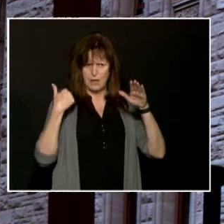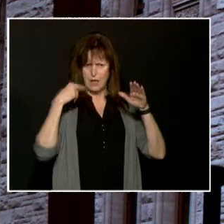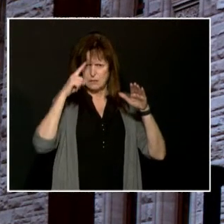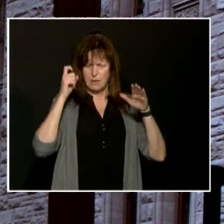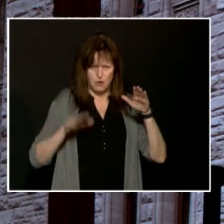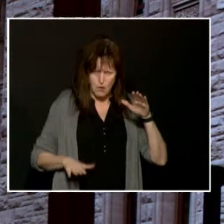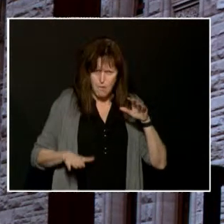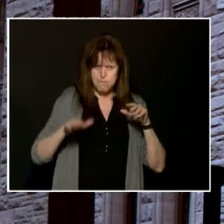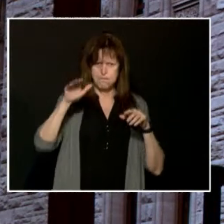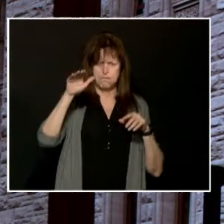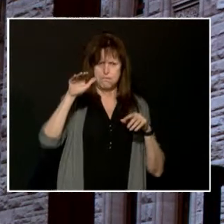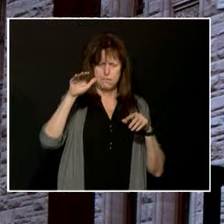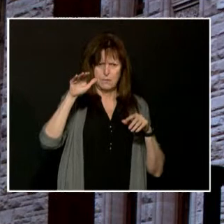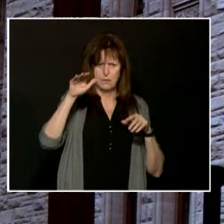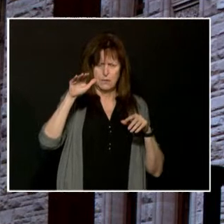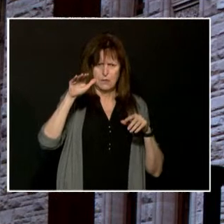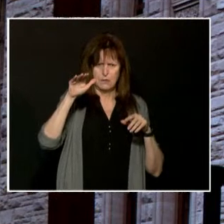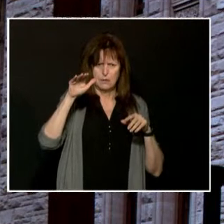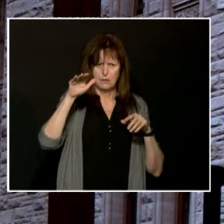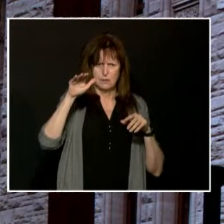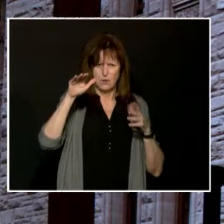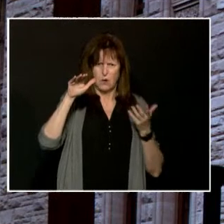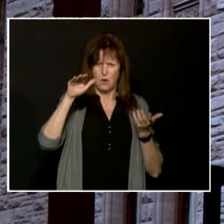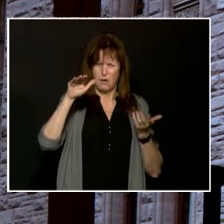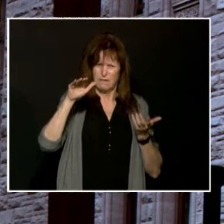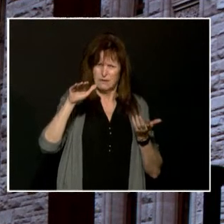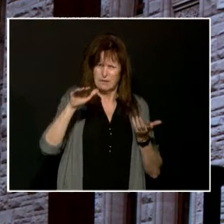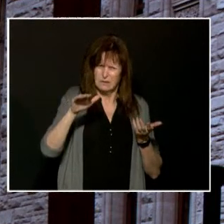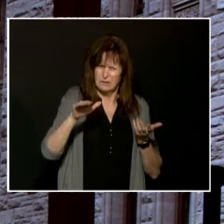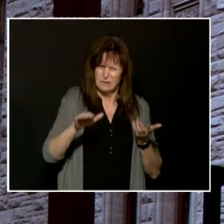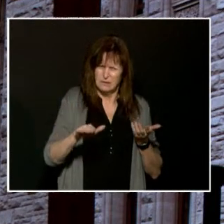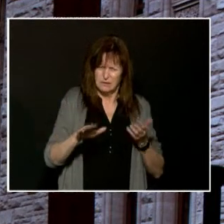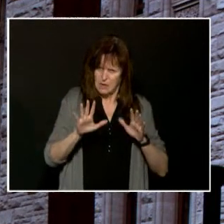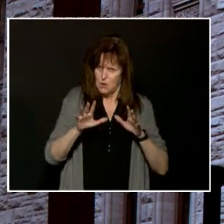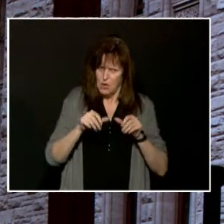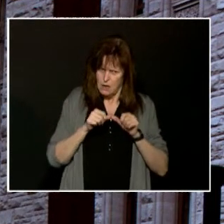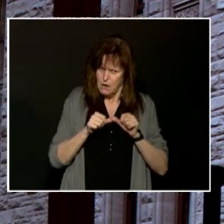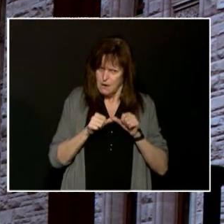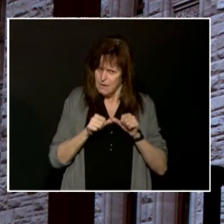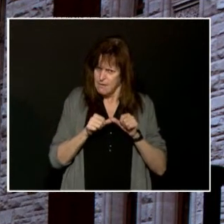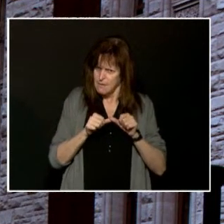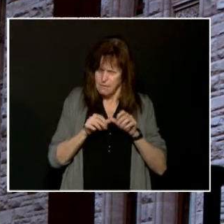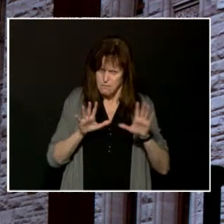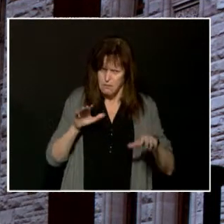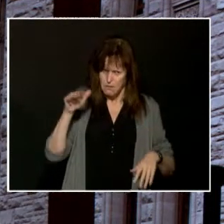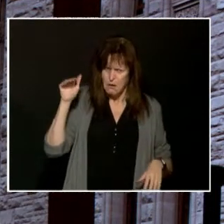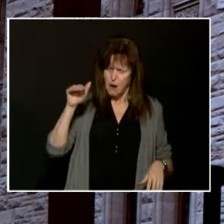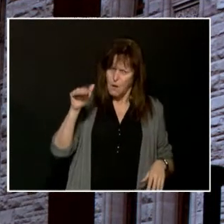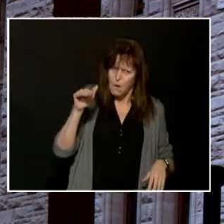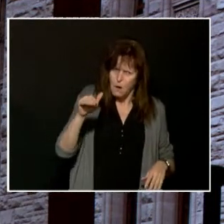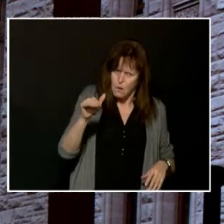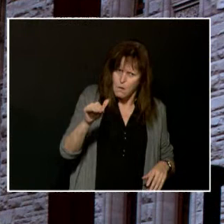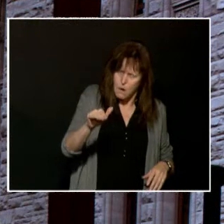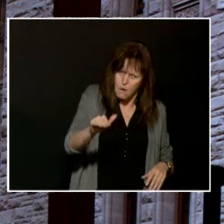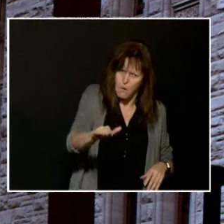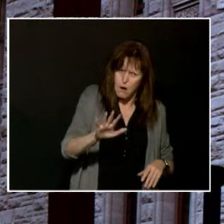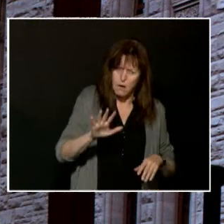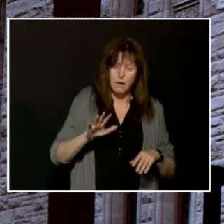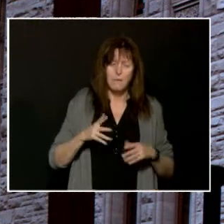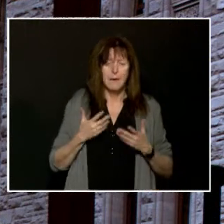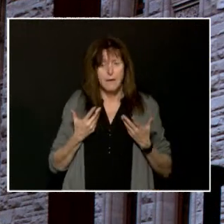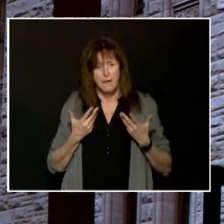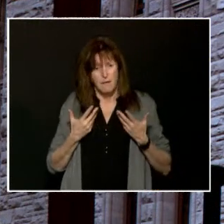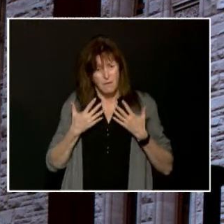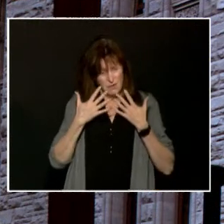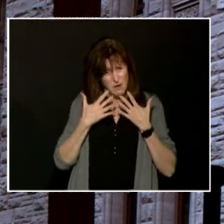but we're moving in a good direction and we're moving at a good pace at this time. Sadly, as we're reporting, an